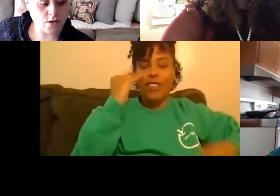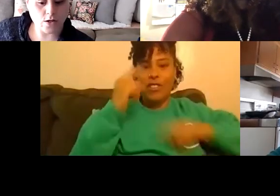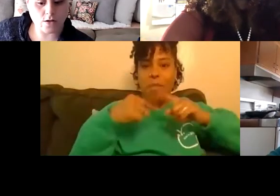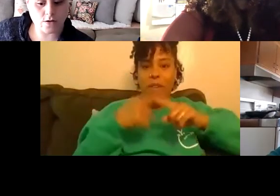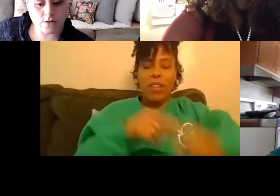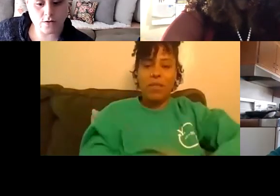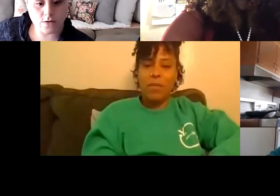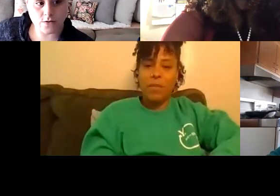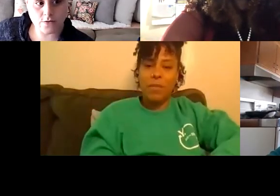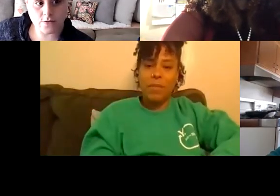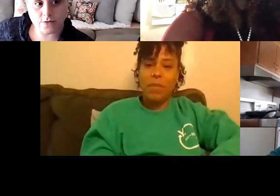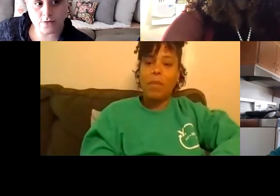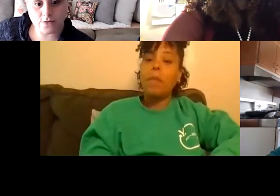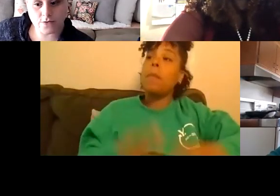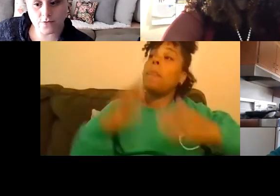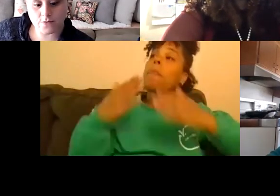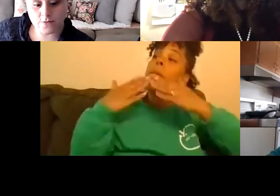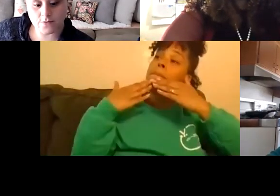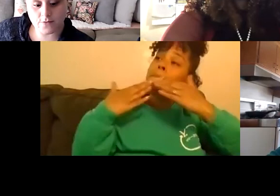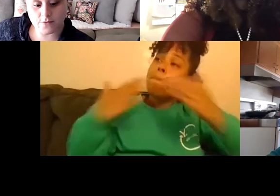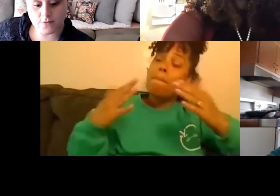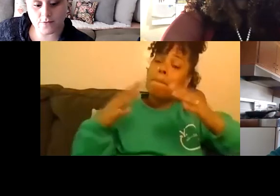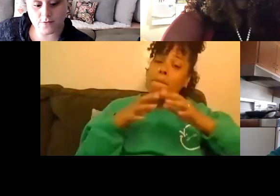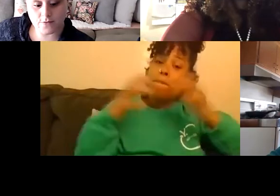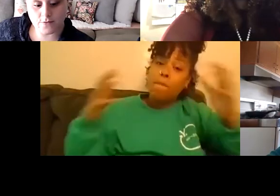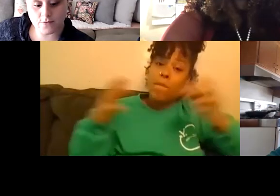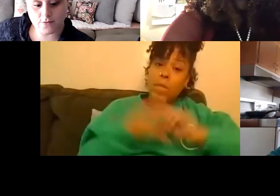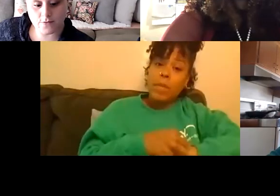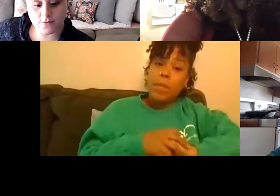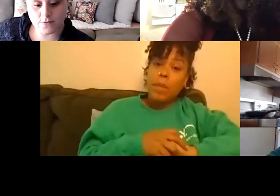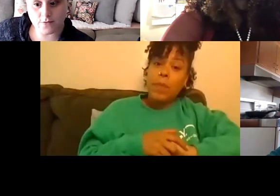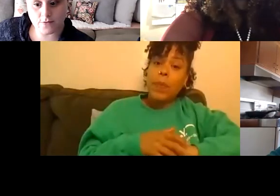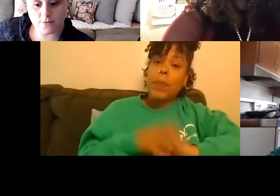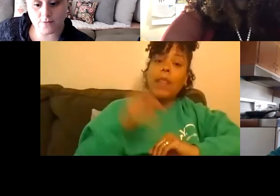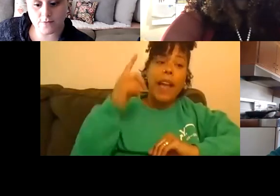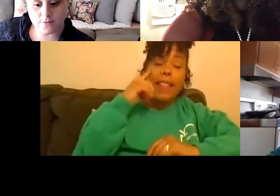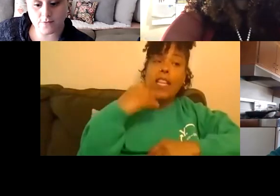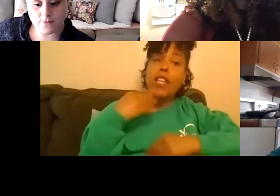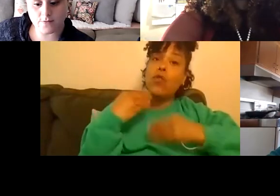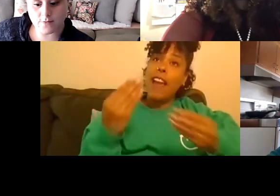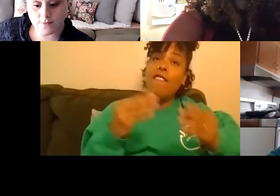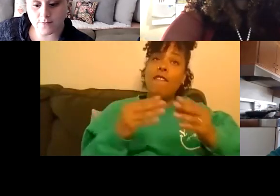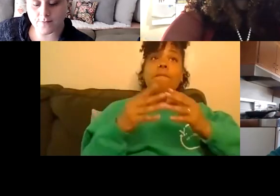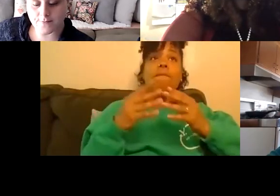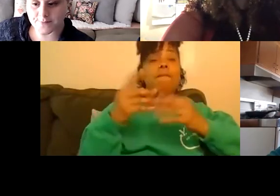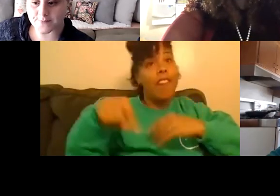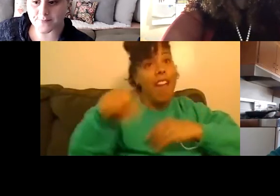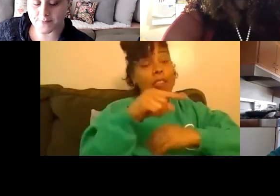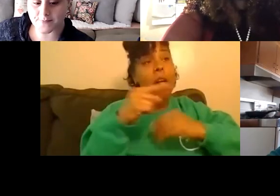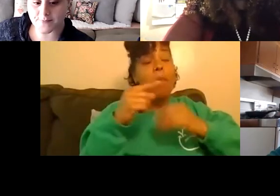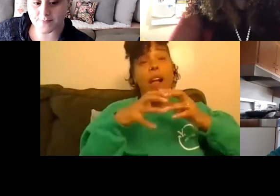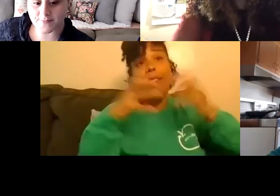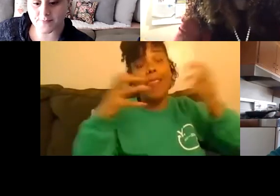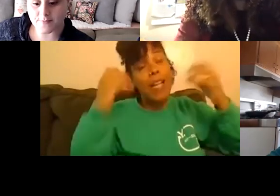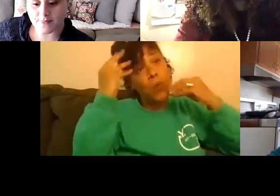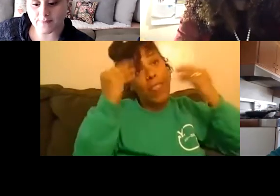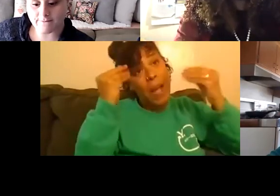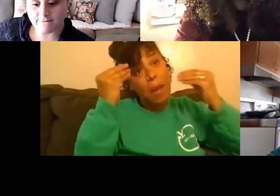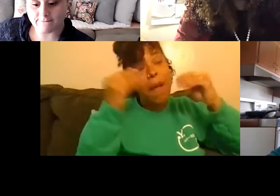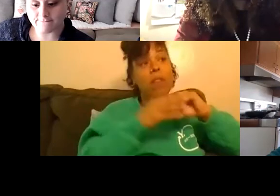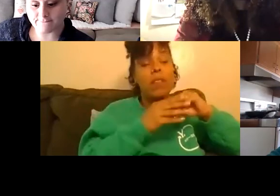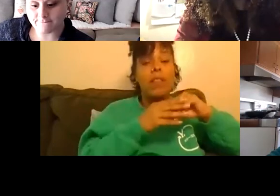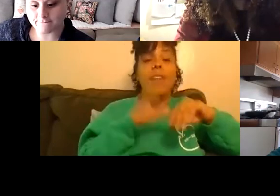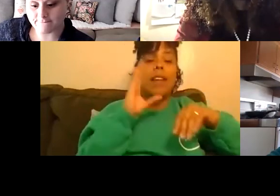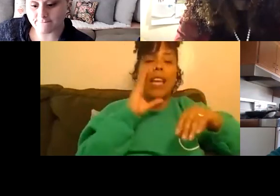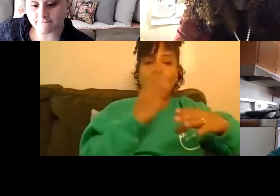well, thank you so much. I think that you gave everyone a lot to think about, and we'll be sharing all of